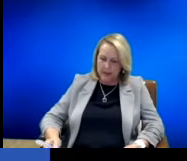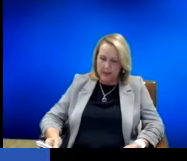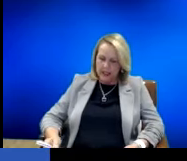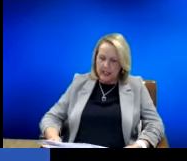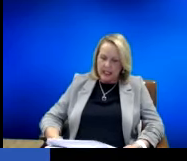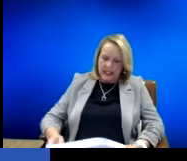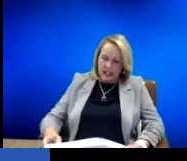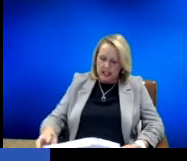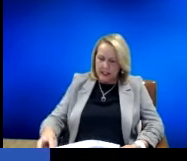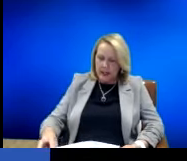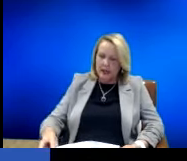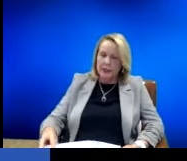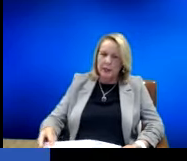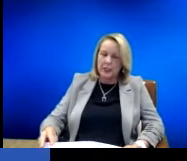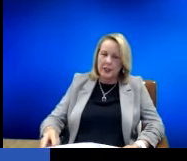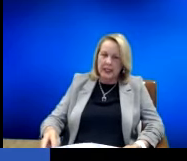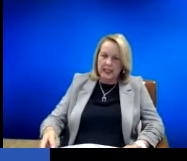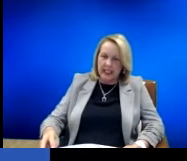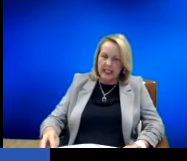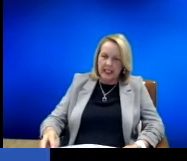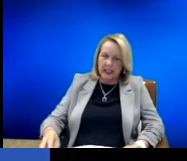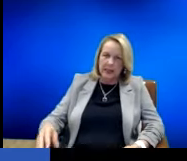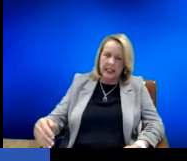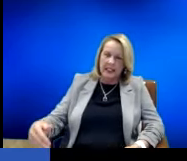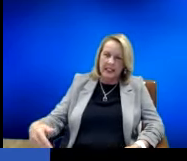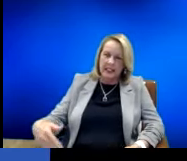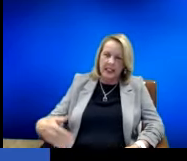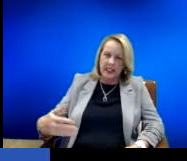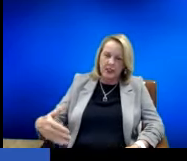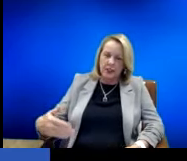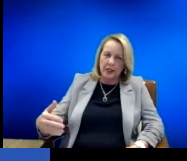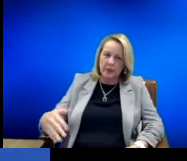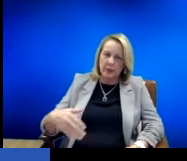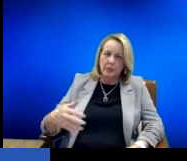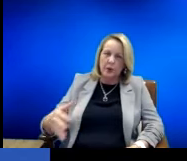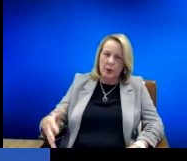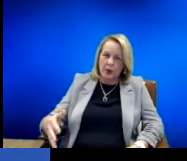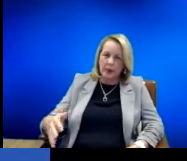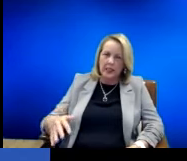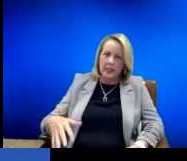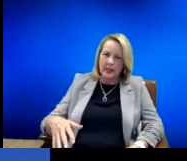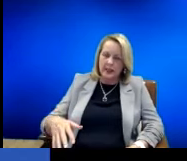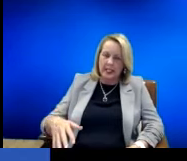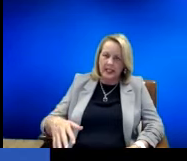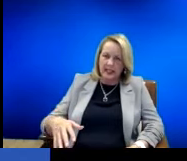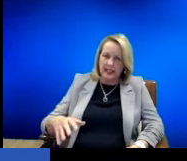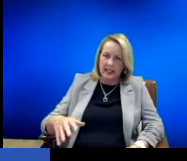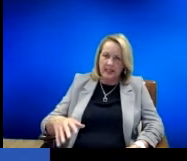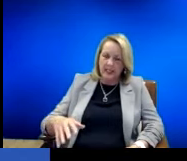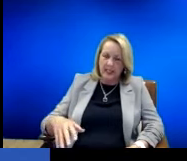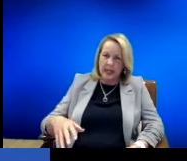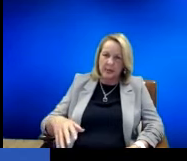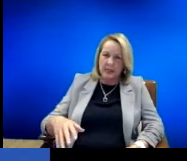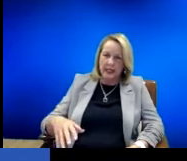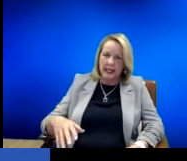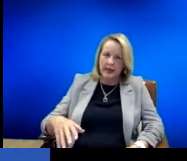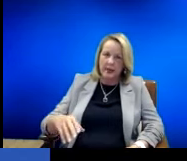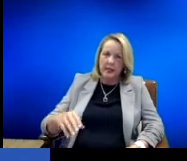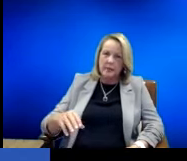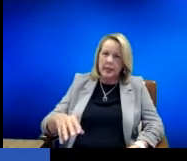save. So if you do exceed the $100,000, you can put more than $100,000 in an